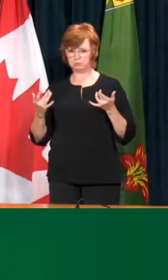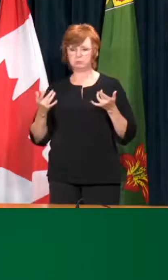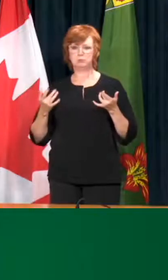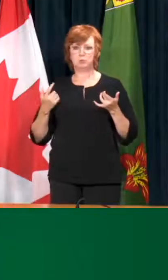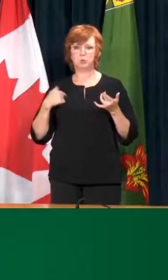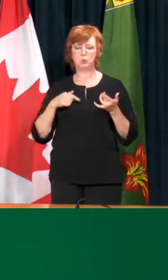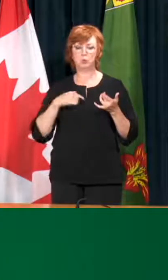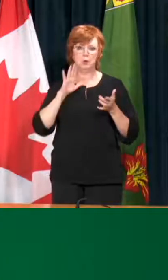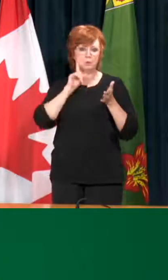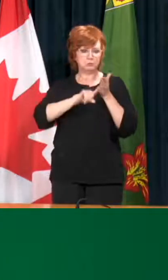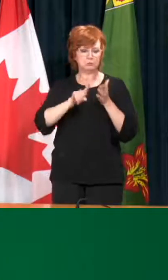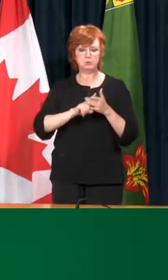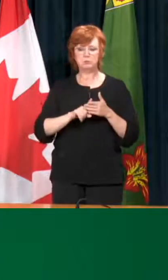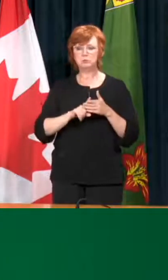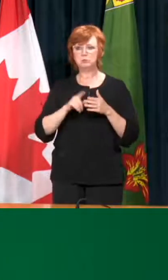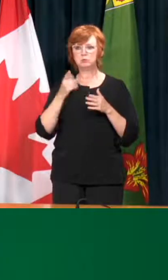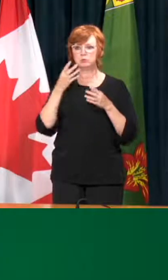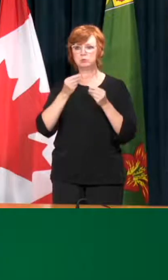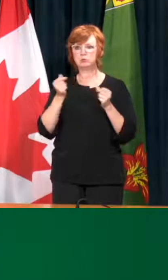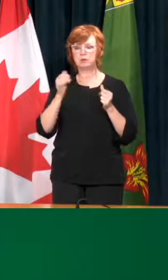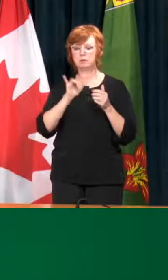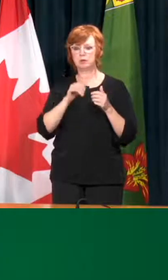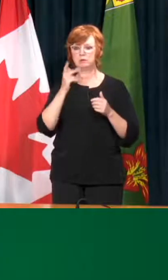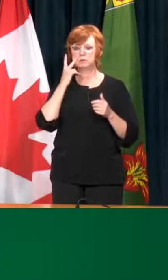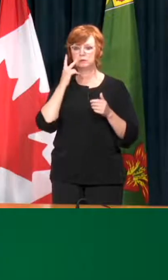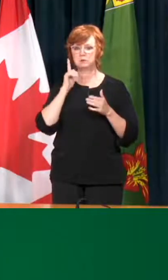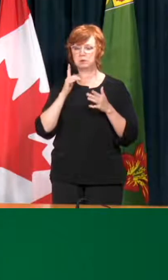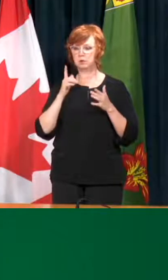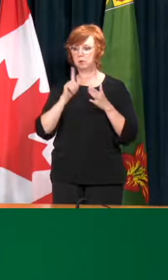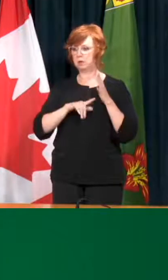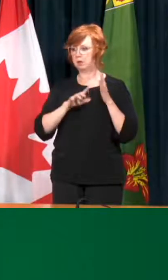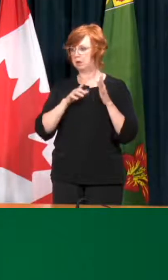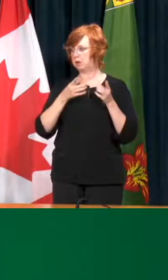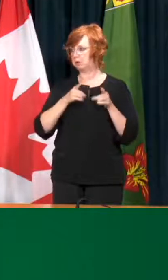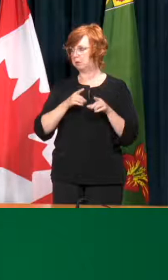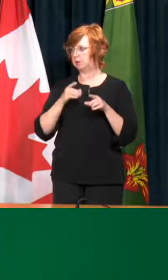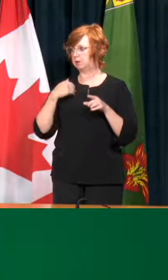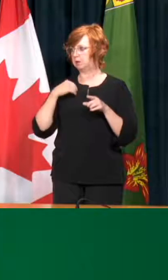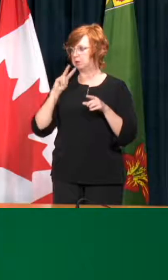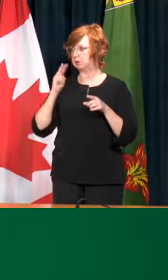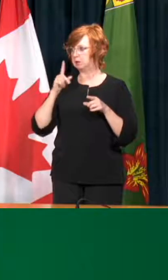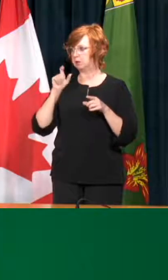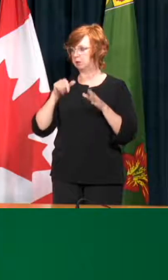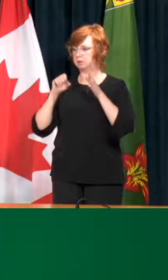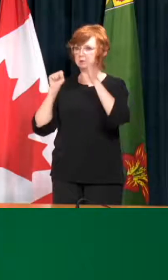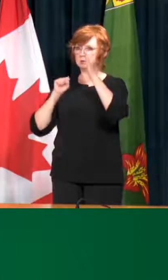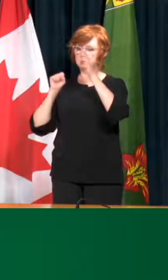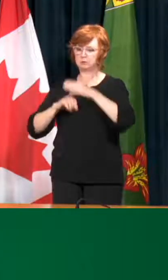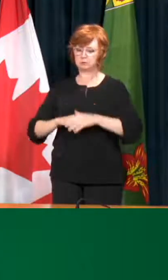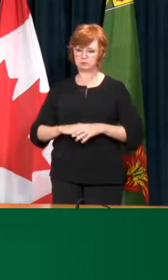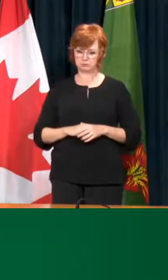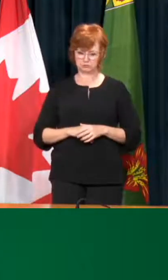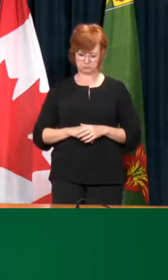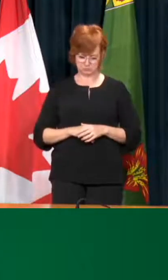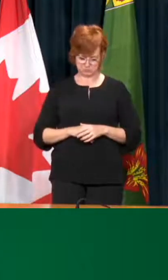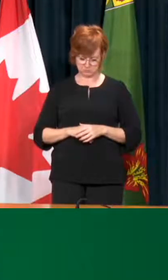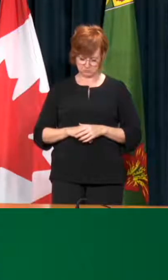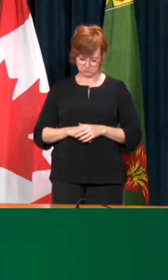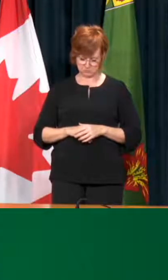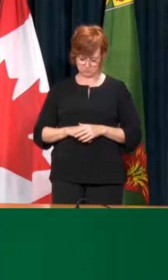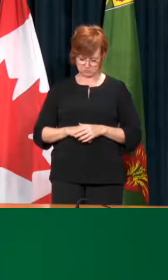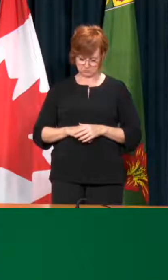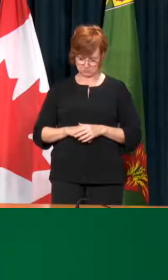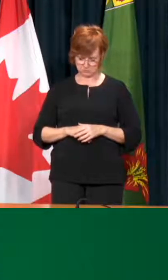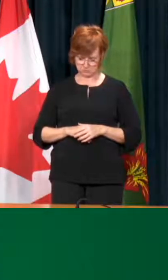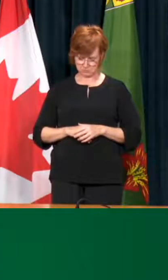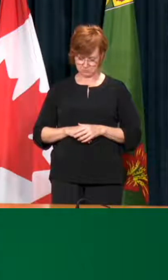be detected and addressed. Do you have a follow-up question, Peter? Yeah. What is the advice, again,